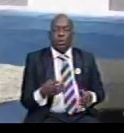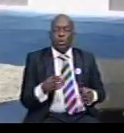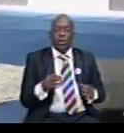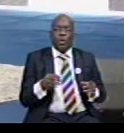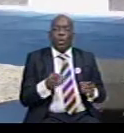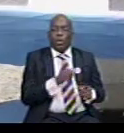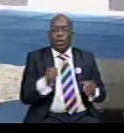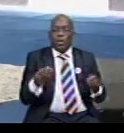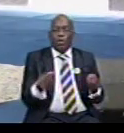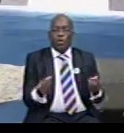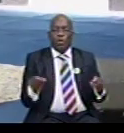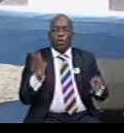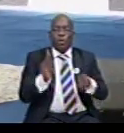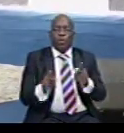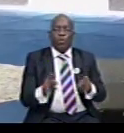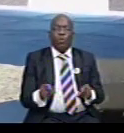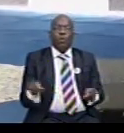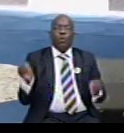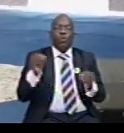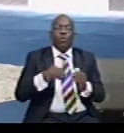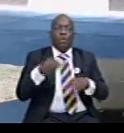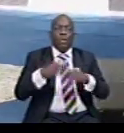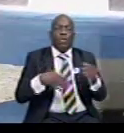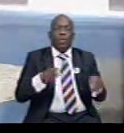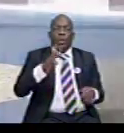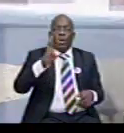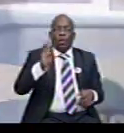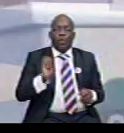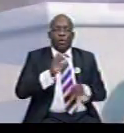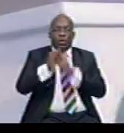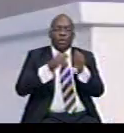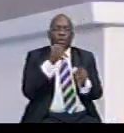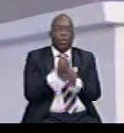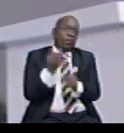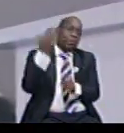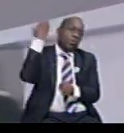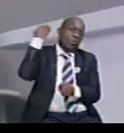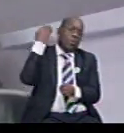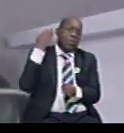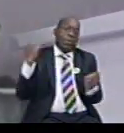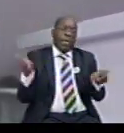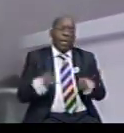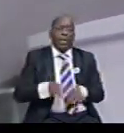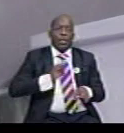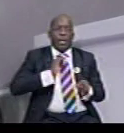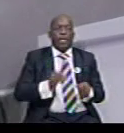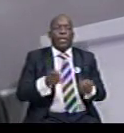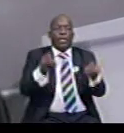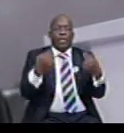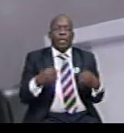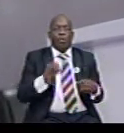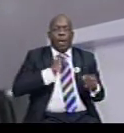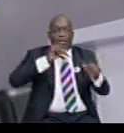came, more than 40 years ago. As I came and stayed back for the